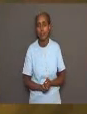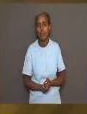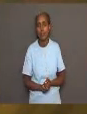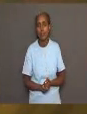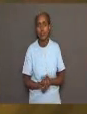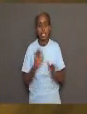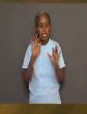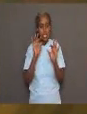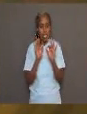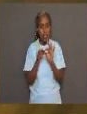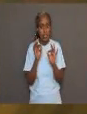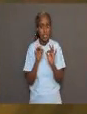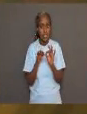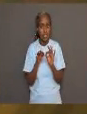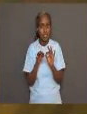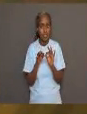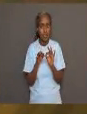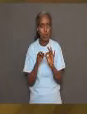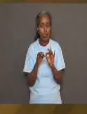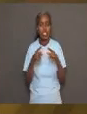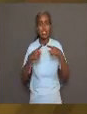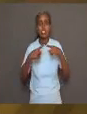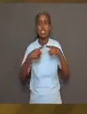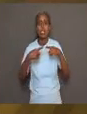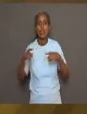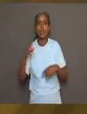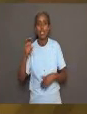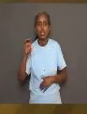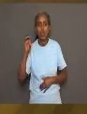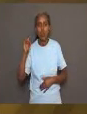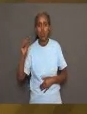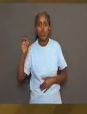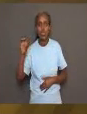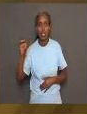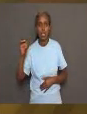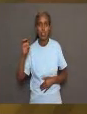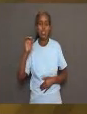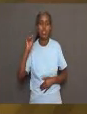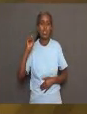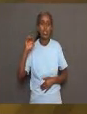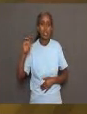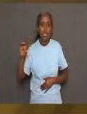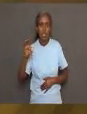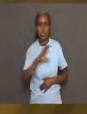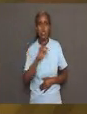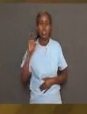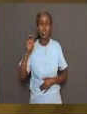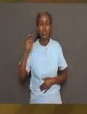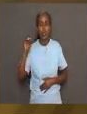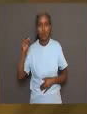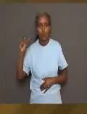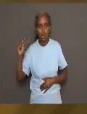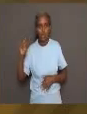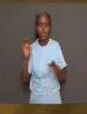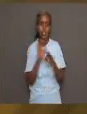The definitions of the inverse cosecant, secant, and